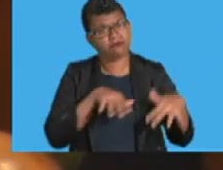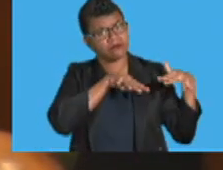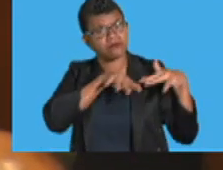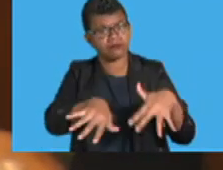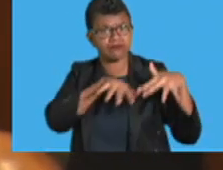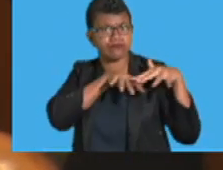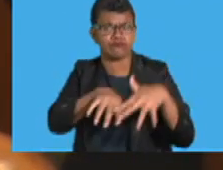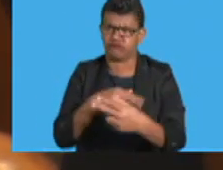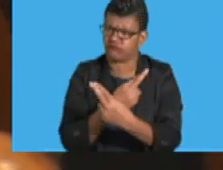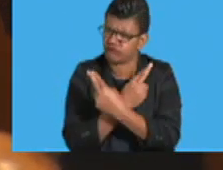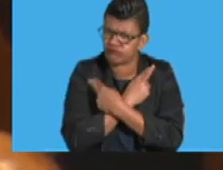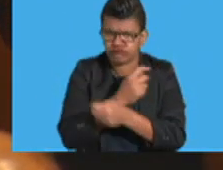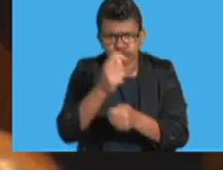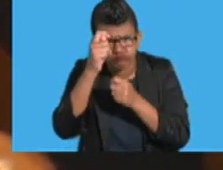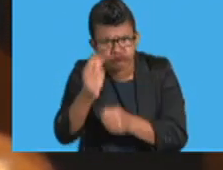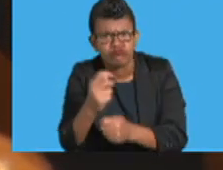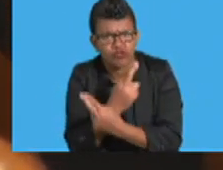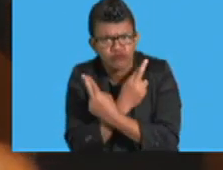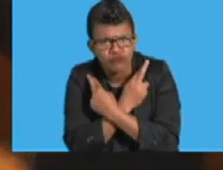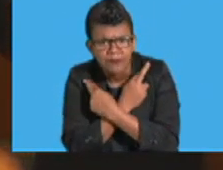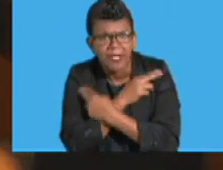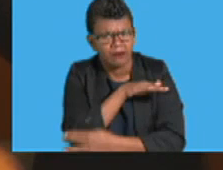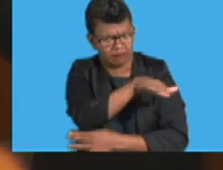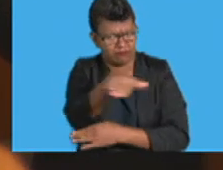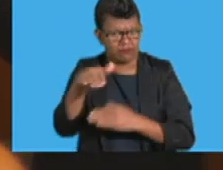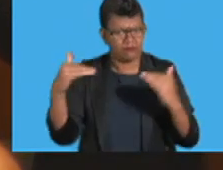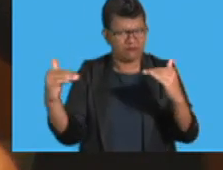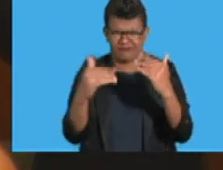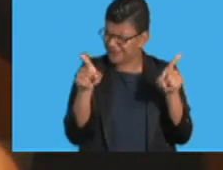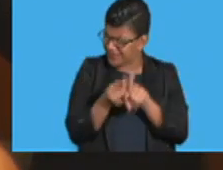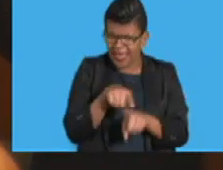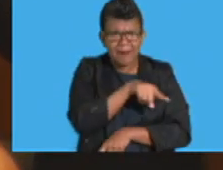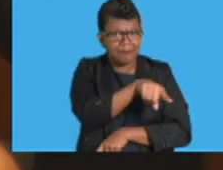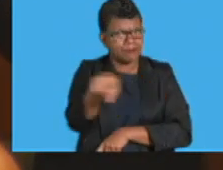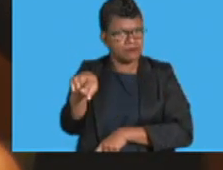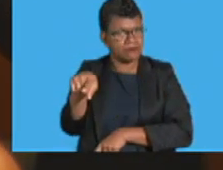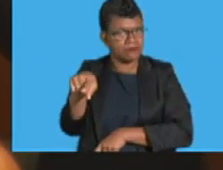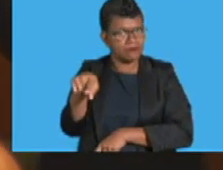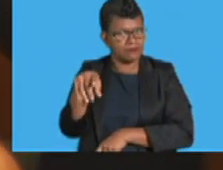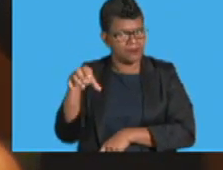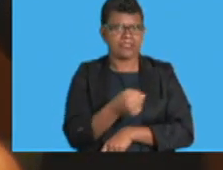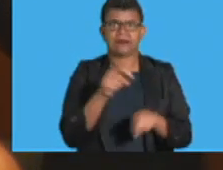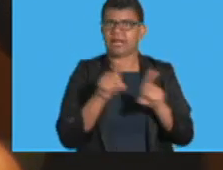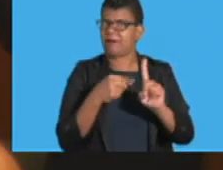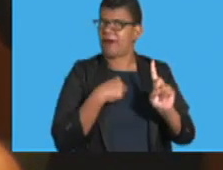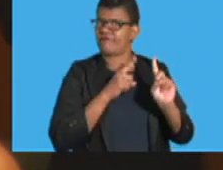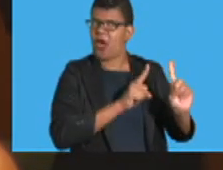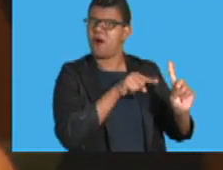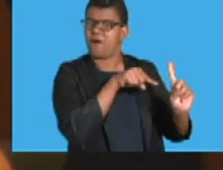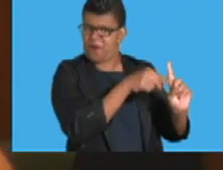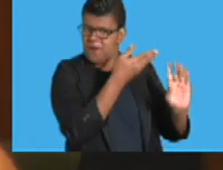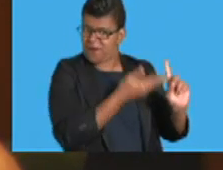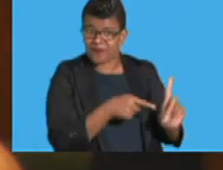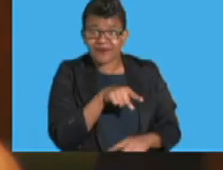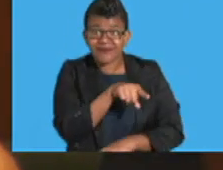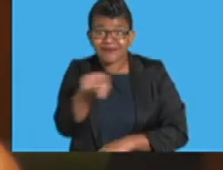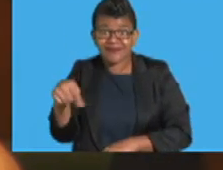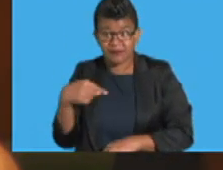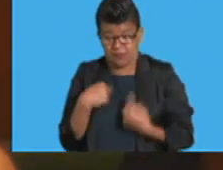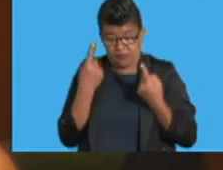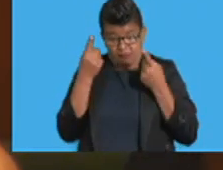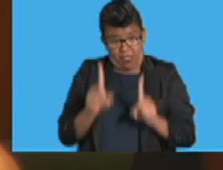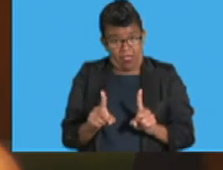discrimination. And that is the way we should live, to deliver, to assist, so that when we die, we'll go in peace, knowing that we have